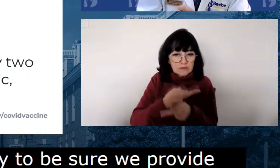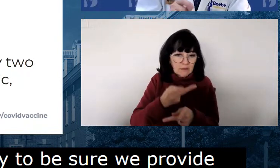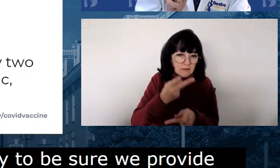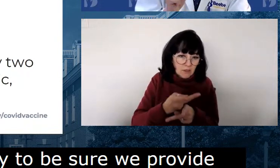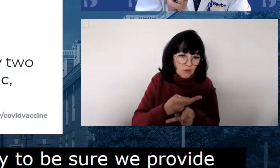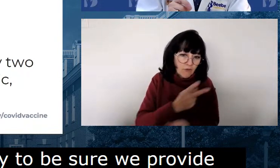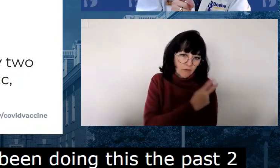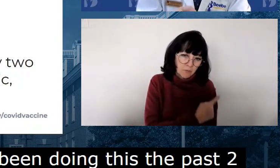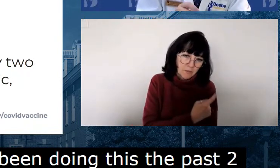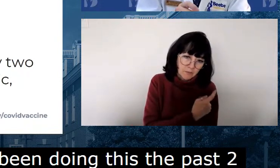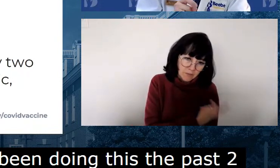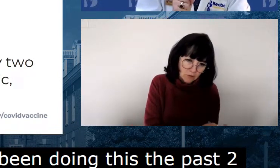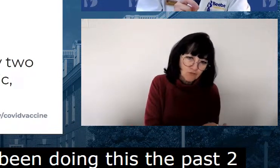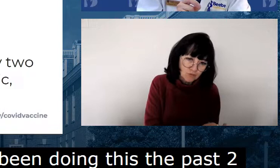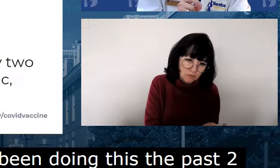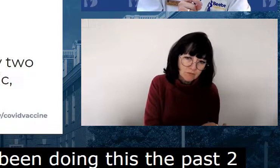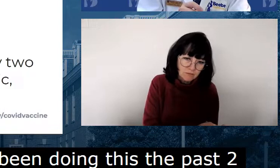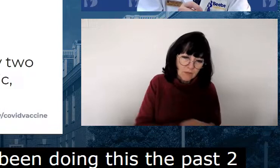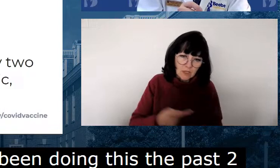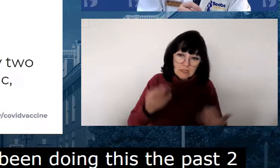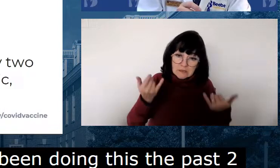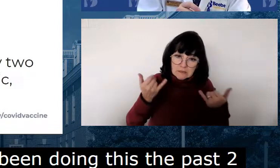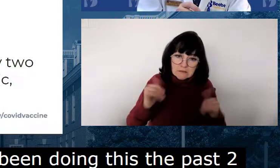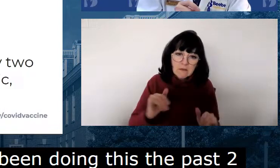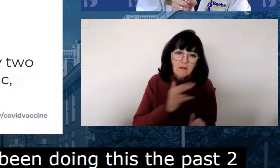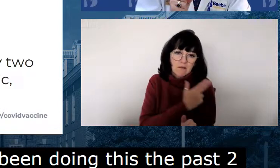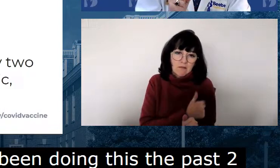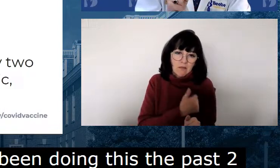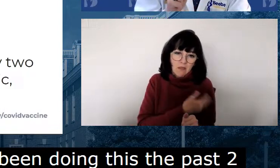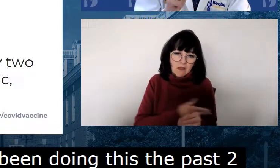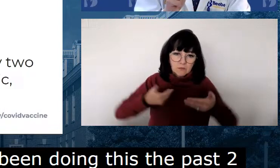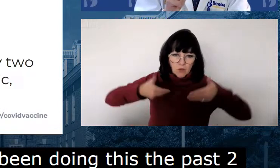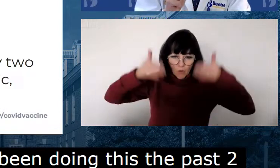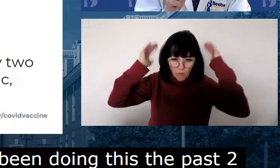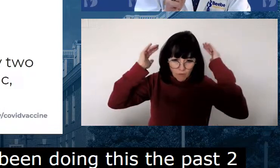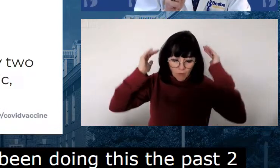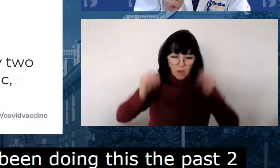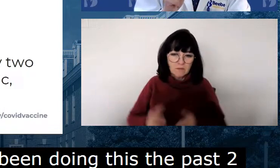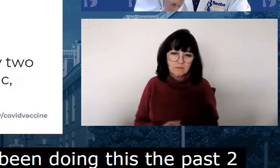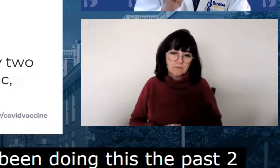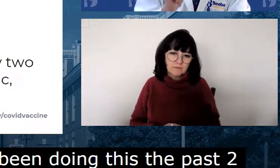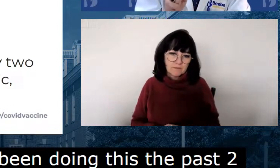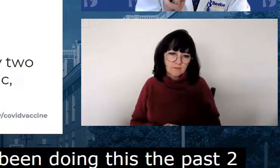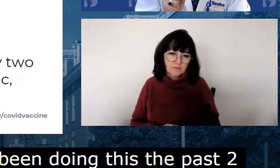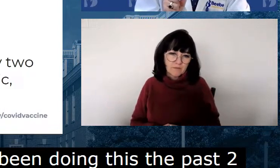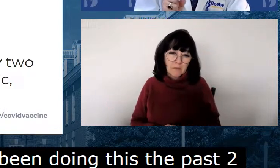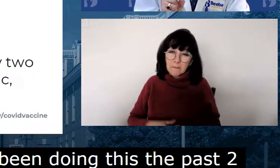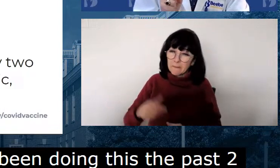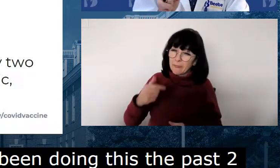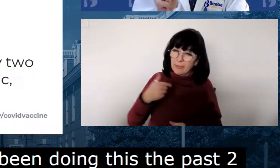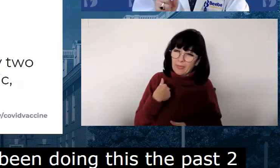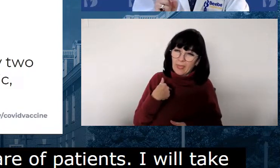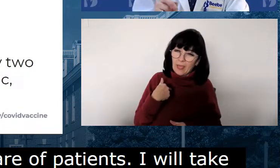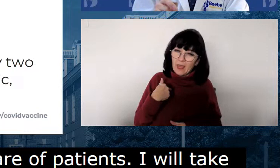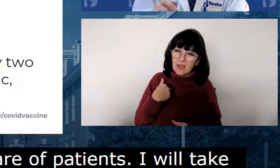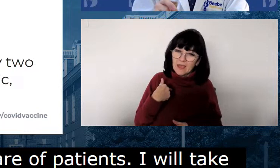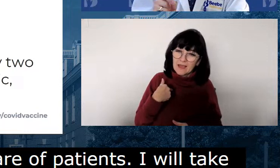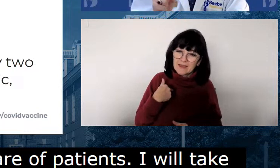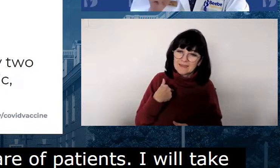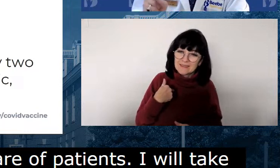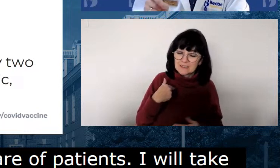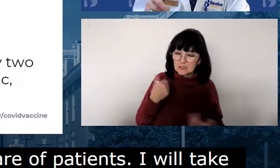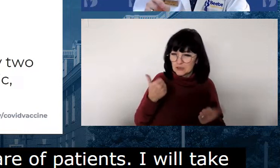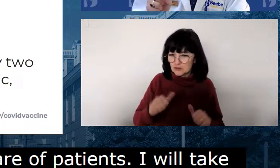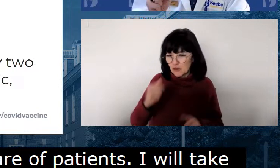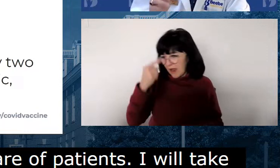minute, though, and talk a little bit about what that means. You know, I had to decide whether or not to wear my white coat